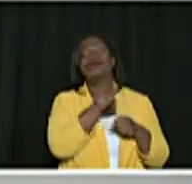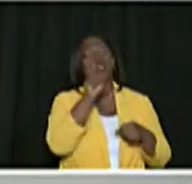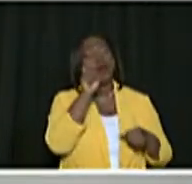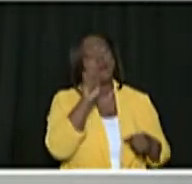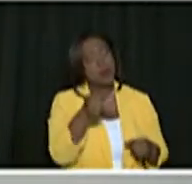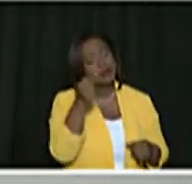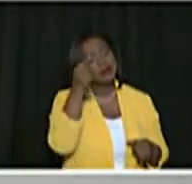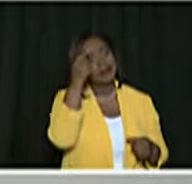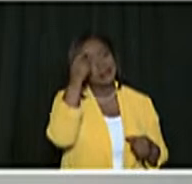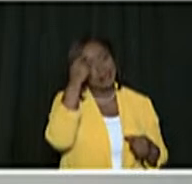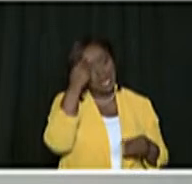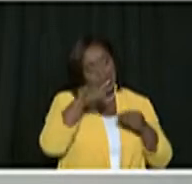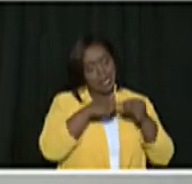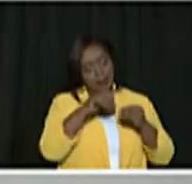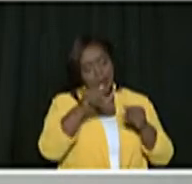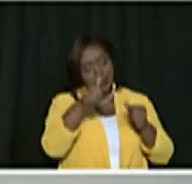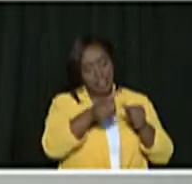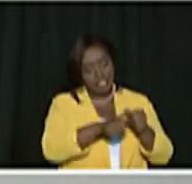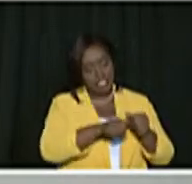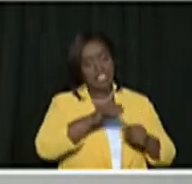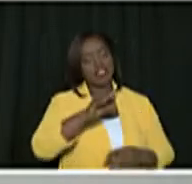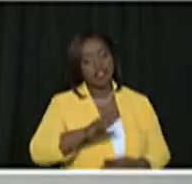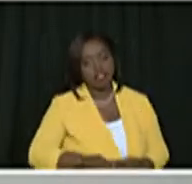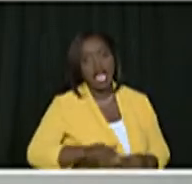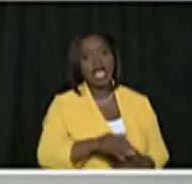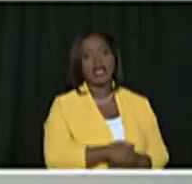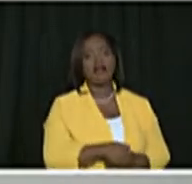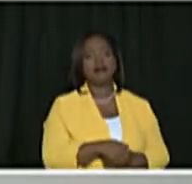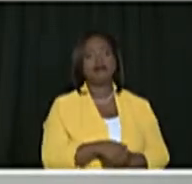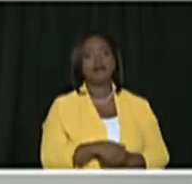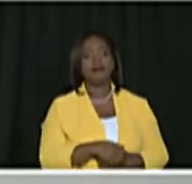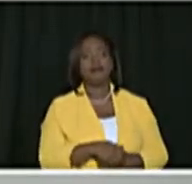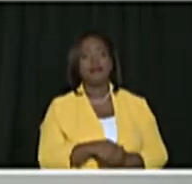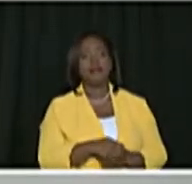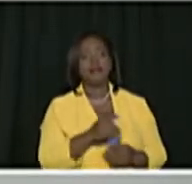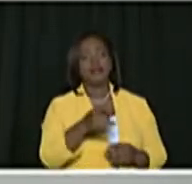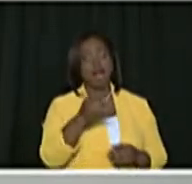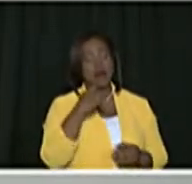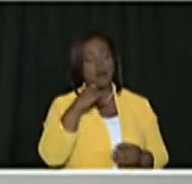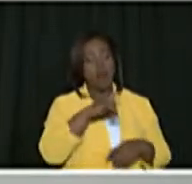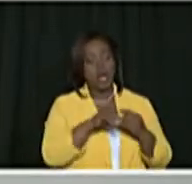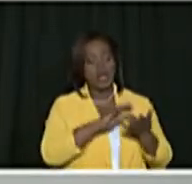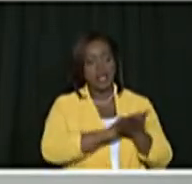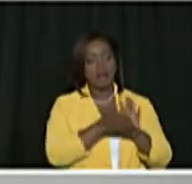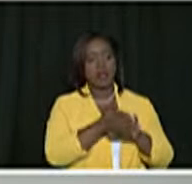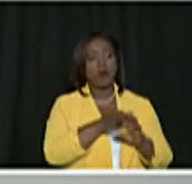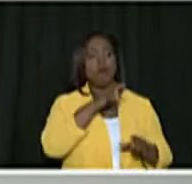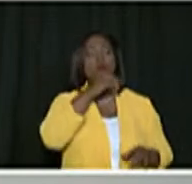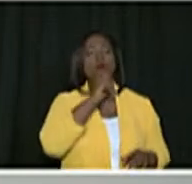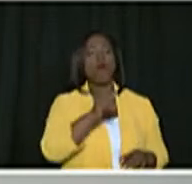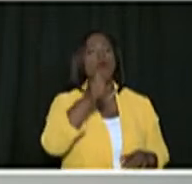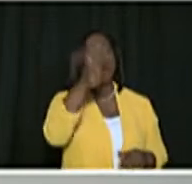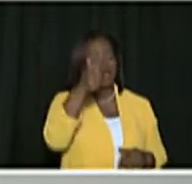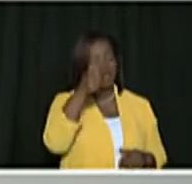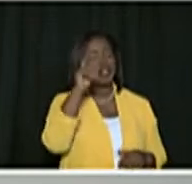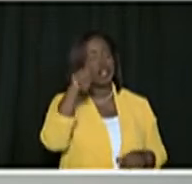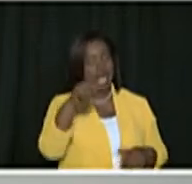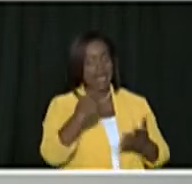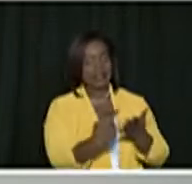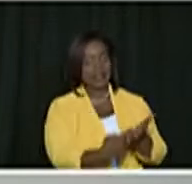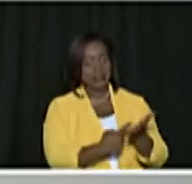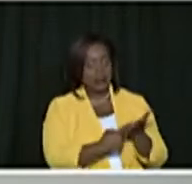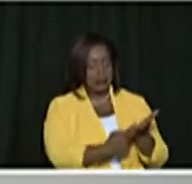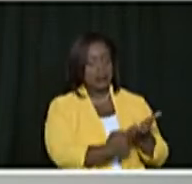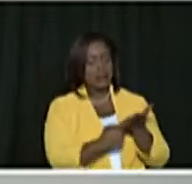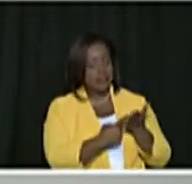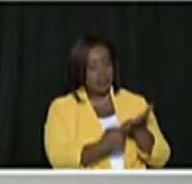And as they get older, we're more able to negotiate with them and allow them a part in a role in